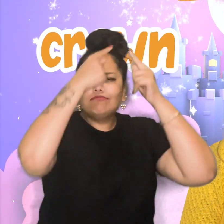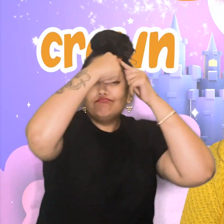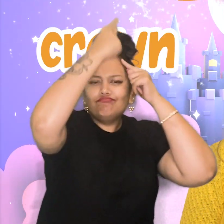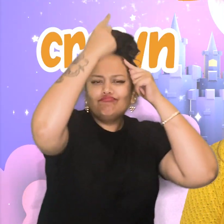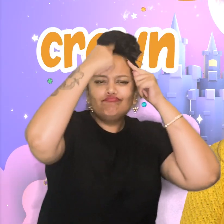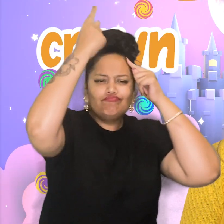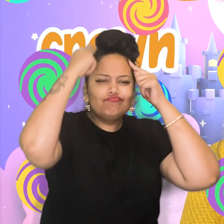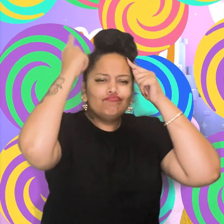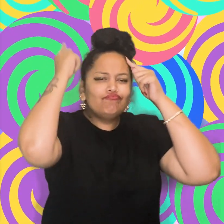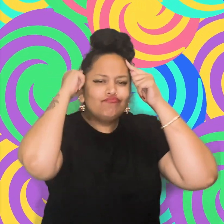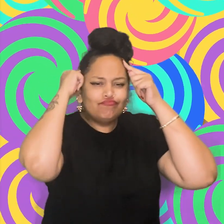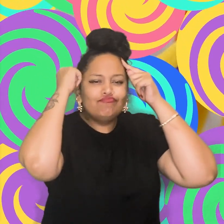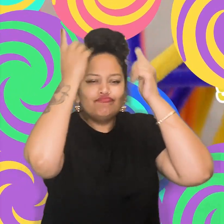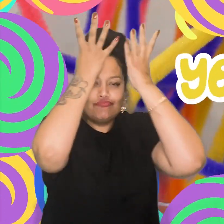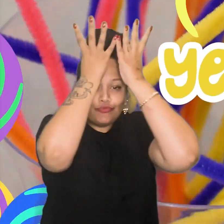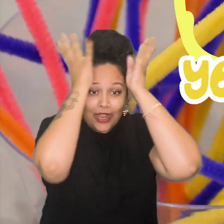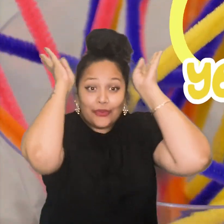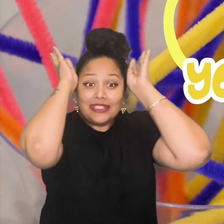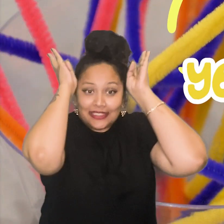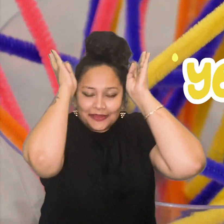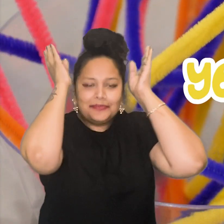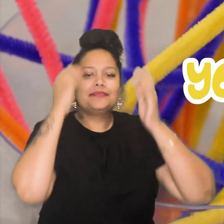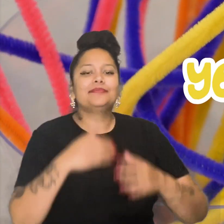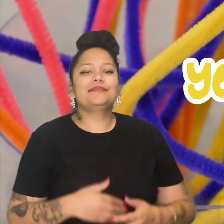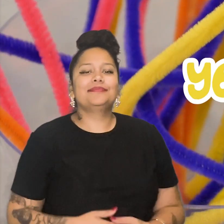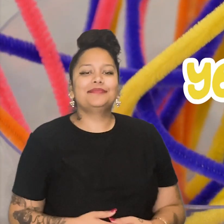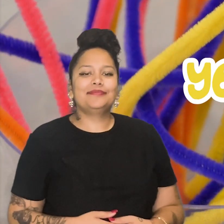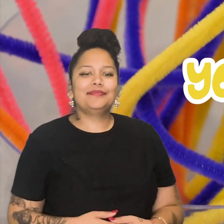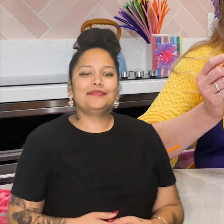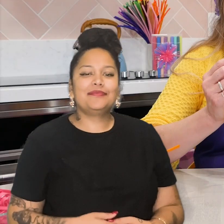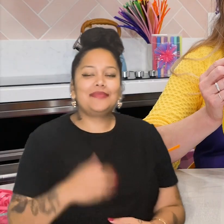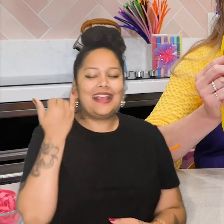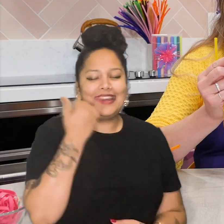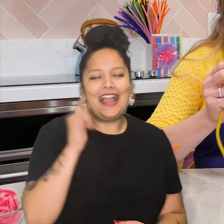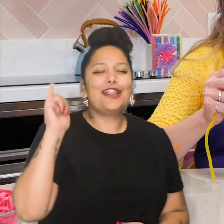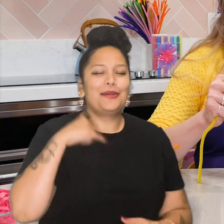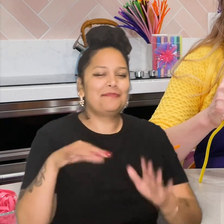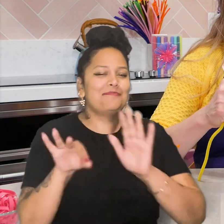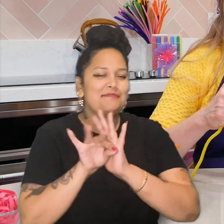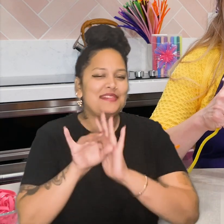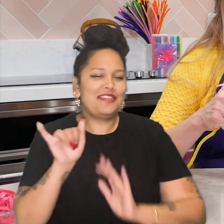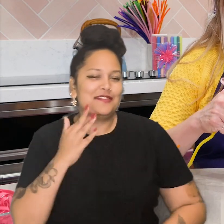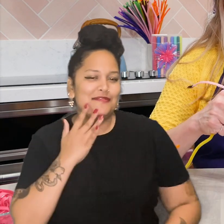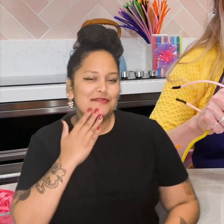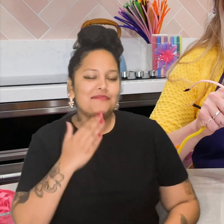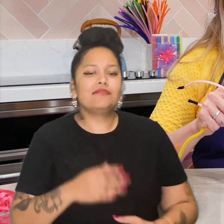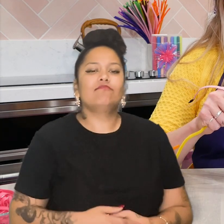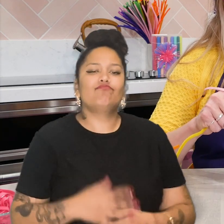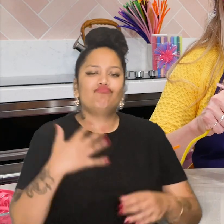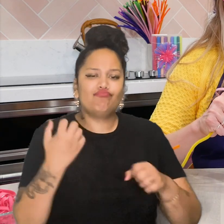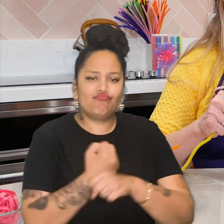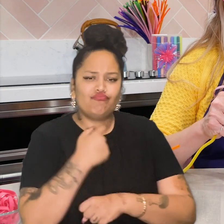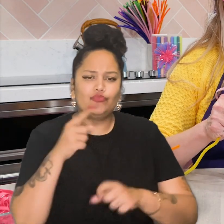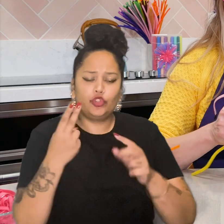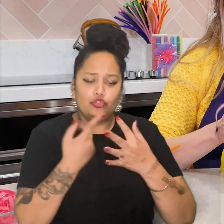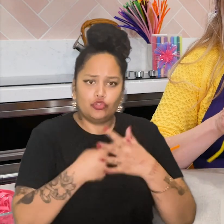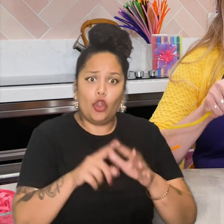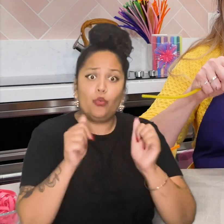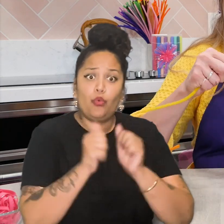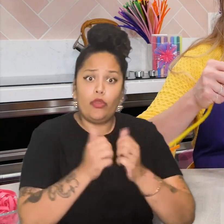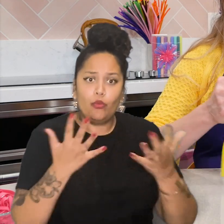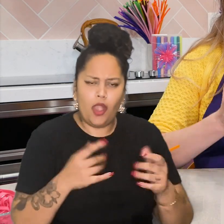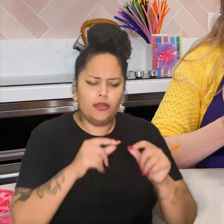crown. So I'm gonna pick yellow. I'm gonna just take the pipe cleaner. I'm just gonna start winding it around this